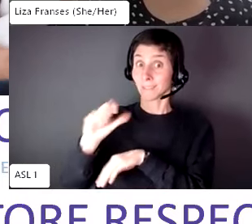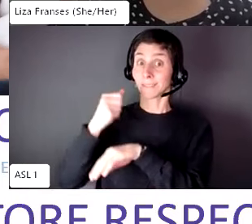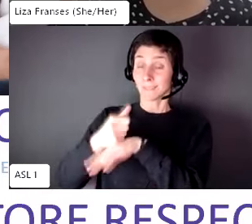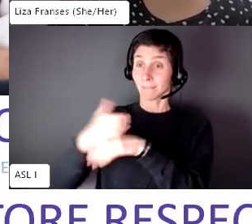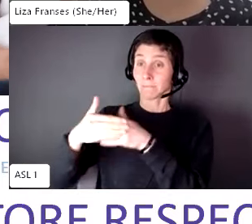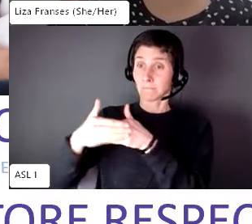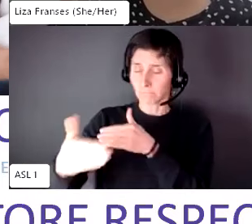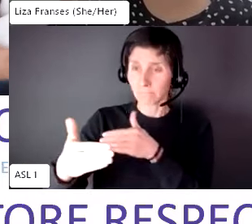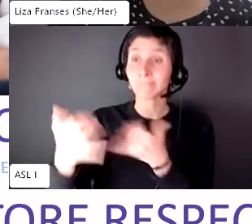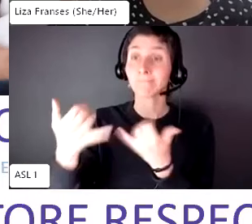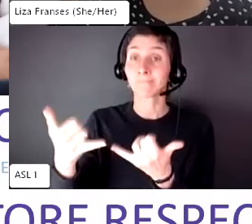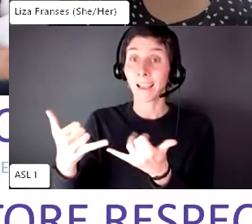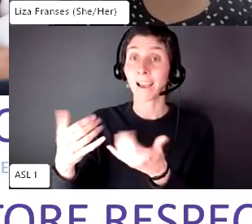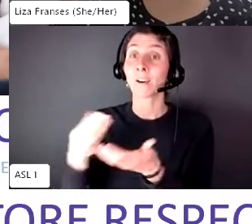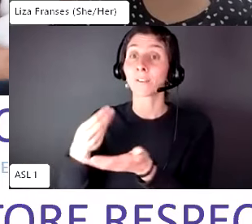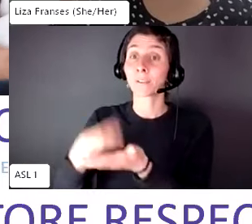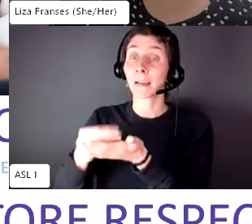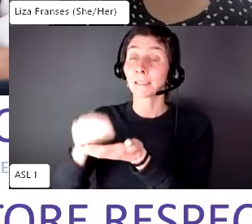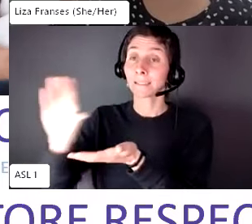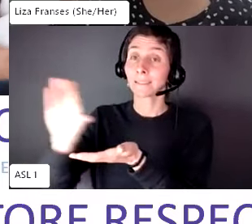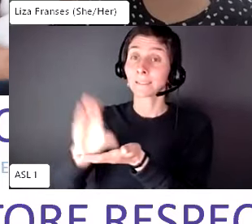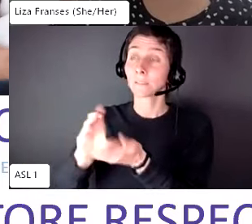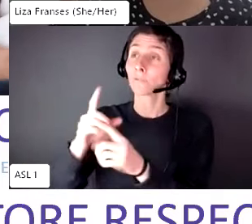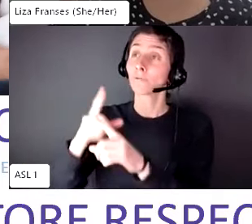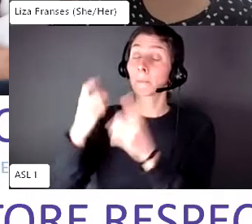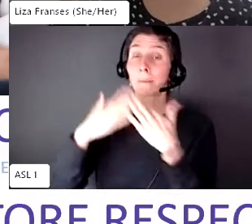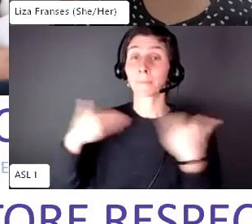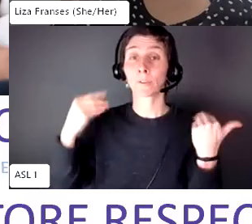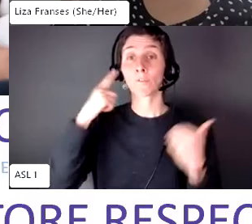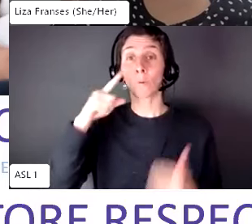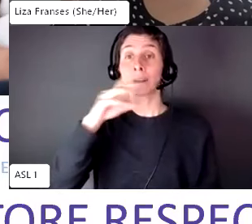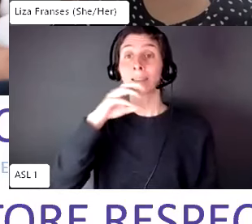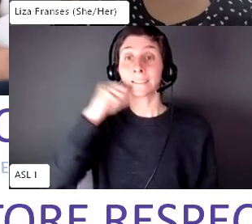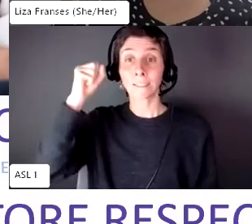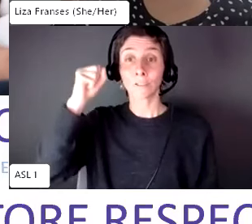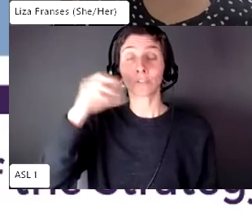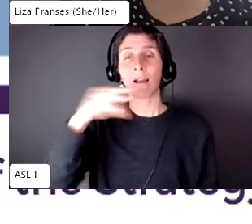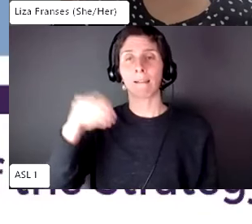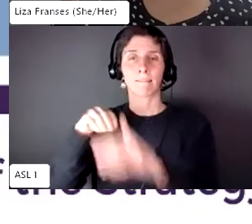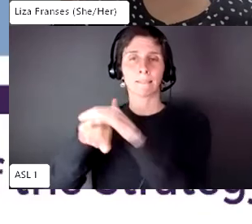funded under the Ministry for Seniors and Accessibility.